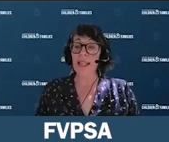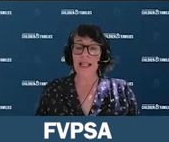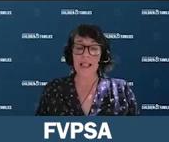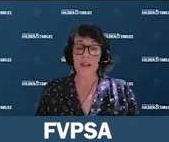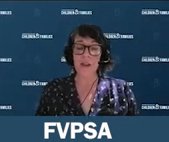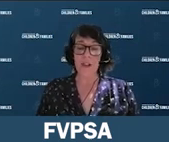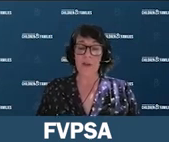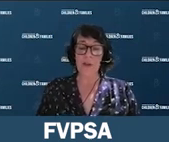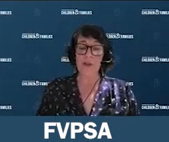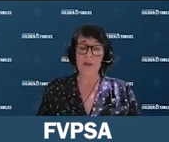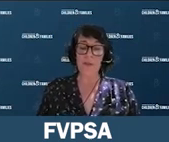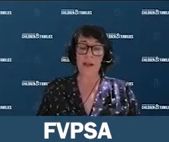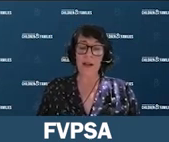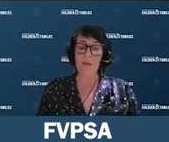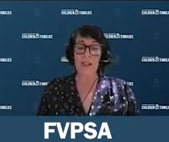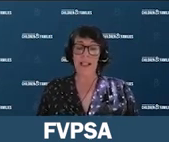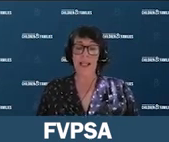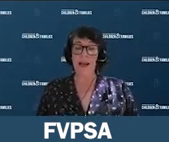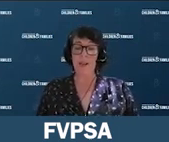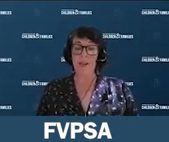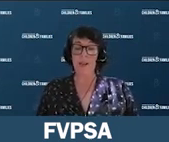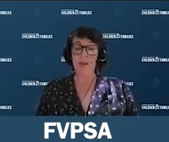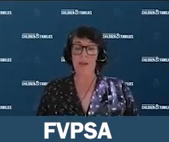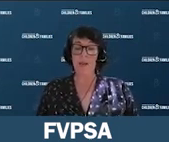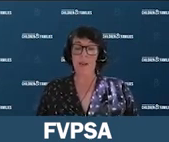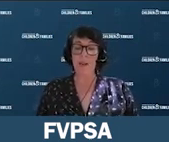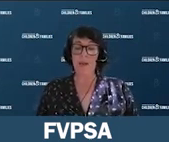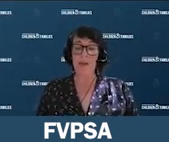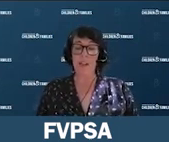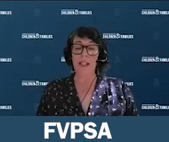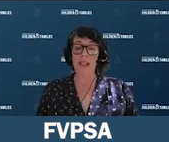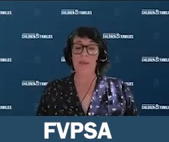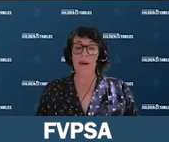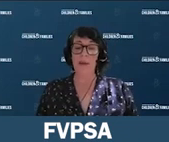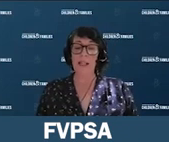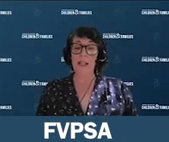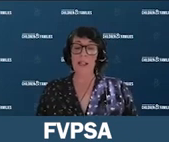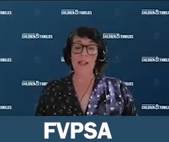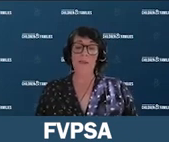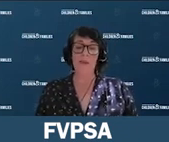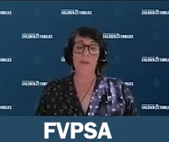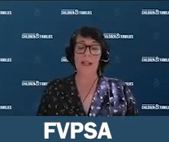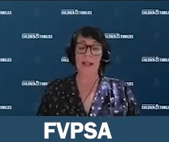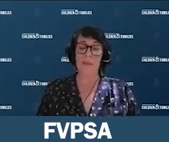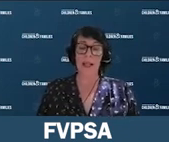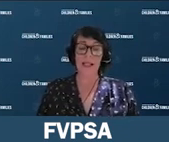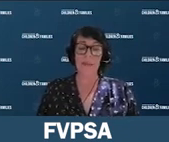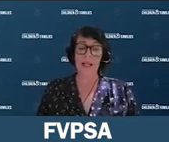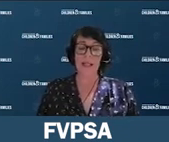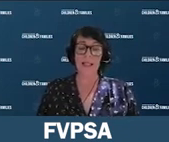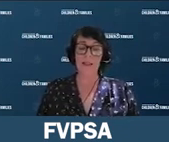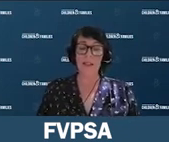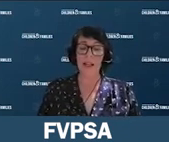and maintaining internal controls. We'll discuss how internal controls are used to achieve operations, reporting, and